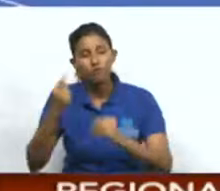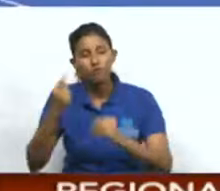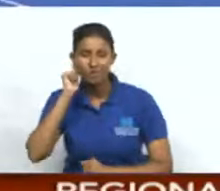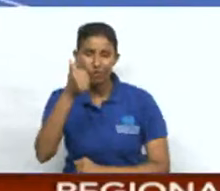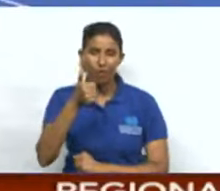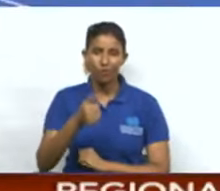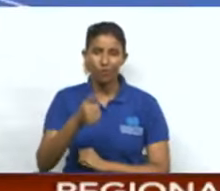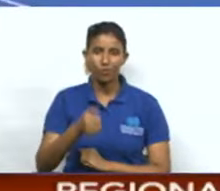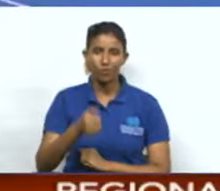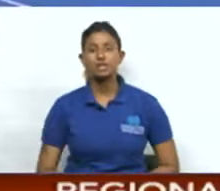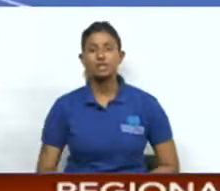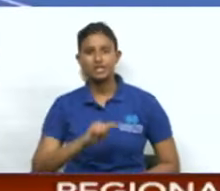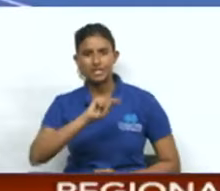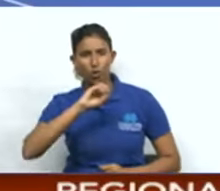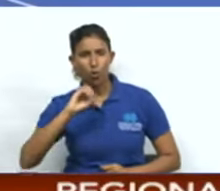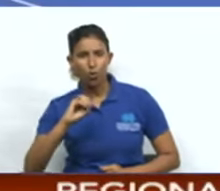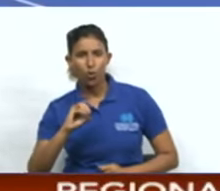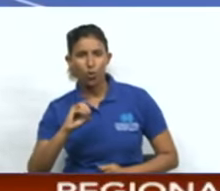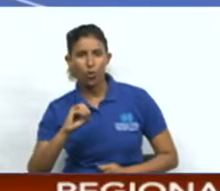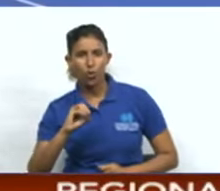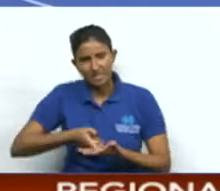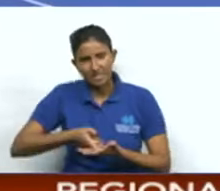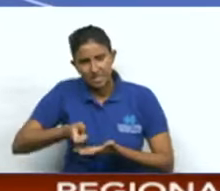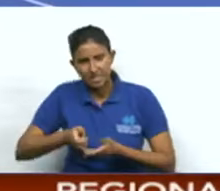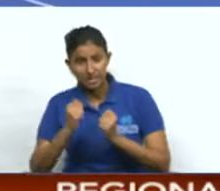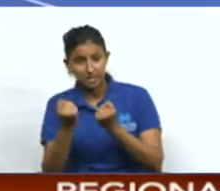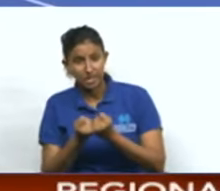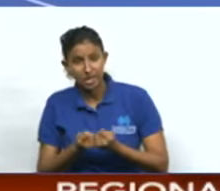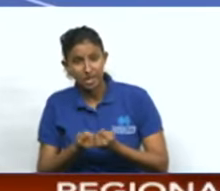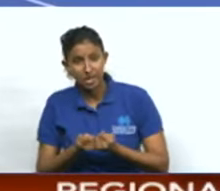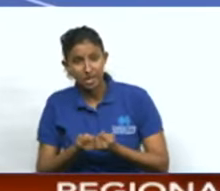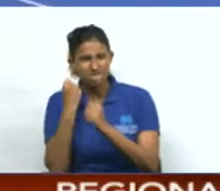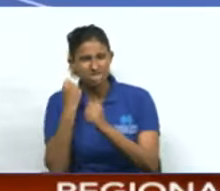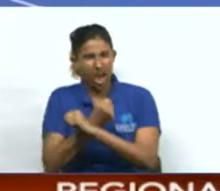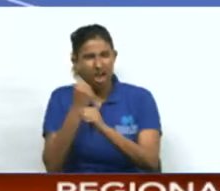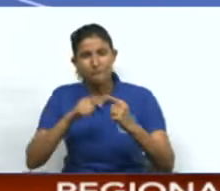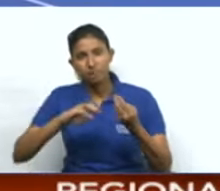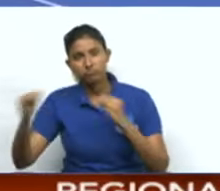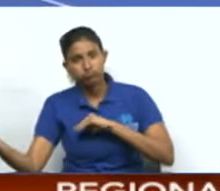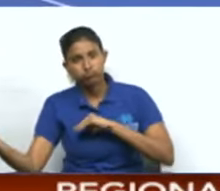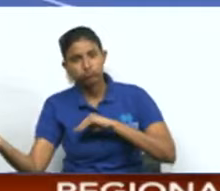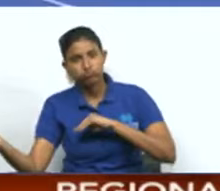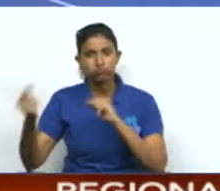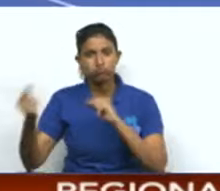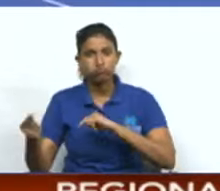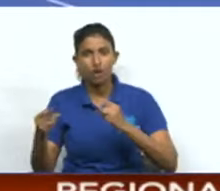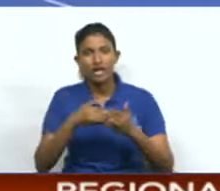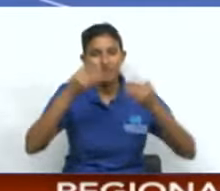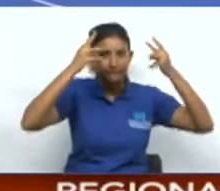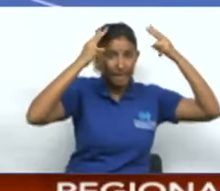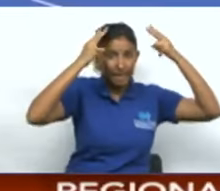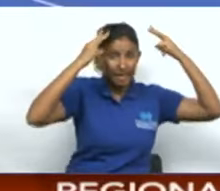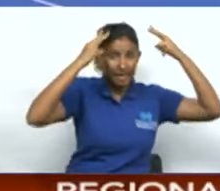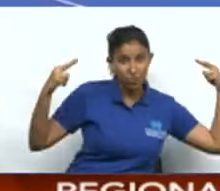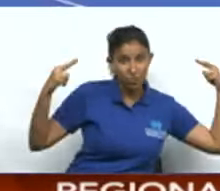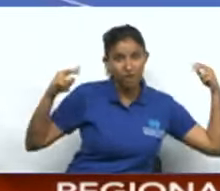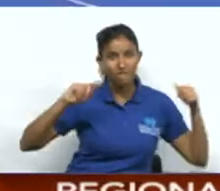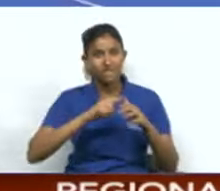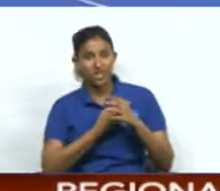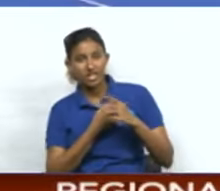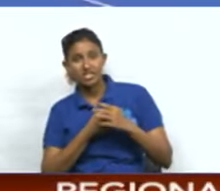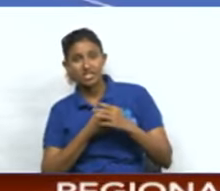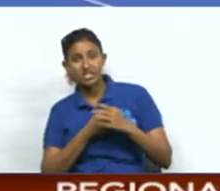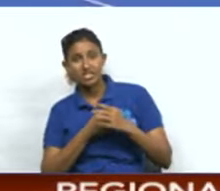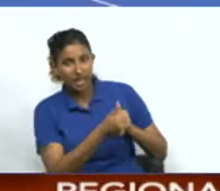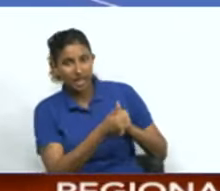fell at the end of a seesaw 5-8 playoff against Mexico. After taking a first quarter lead, TTO found themselves heading into the third quarter behind